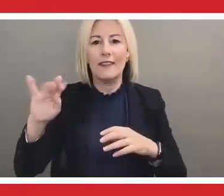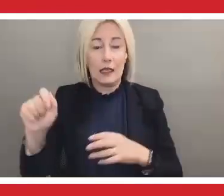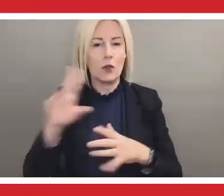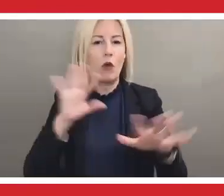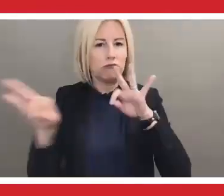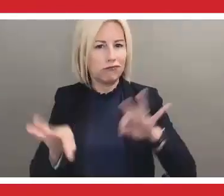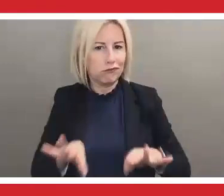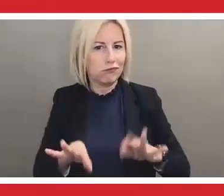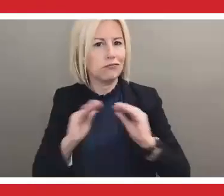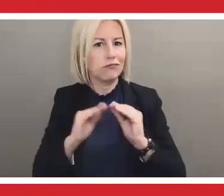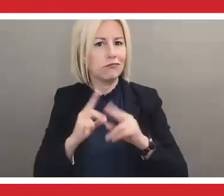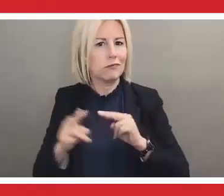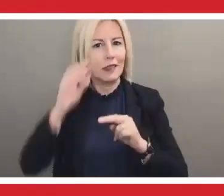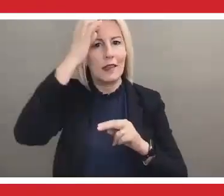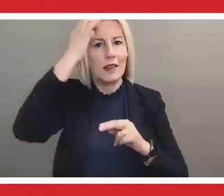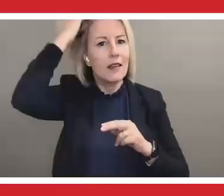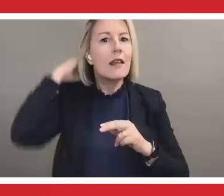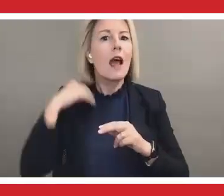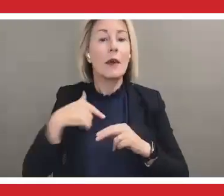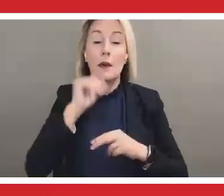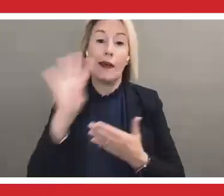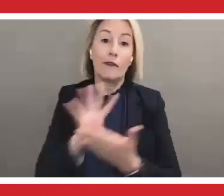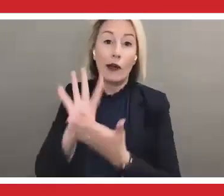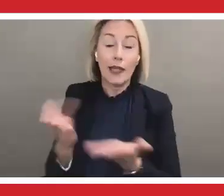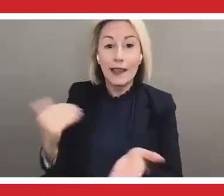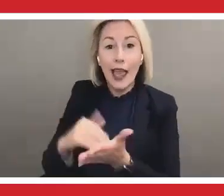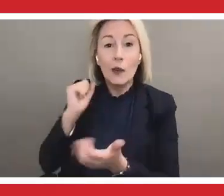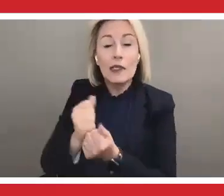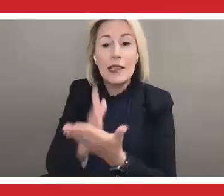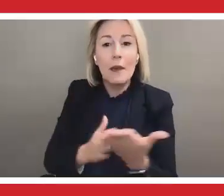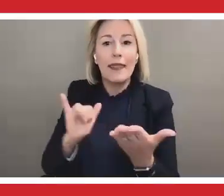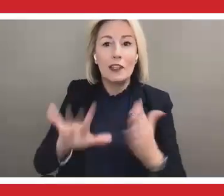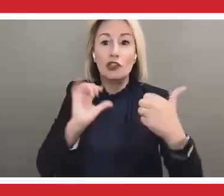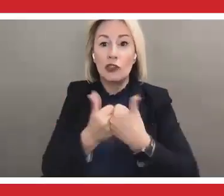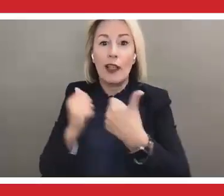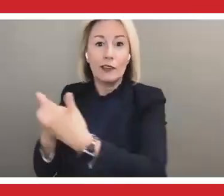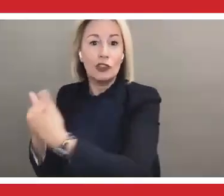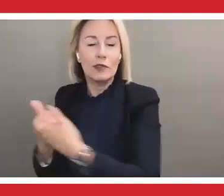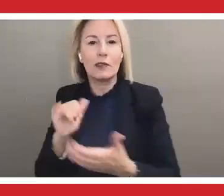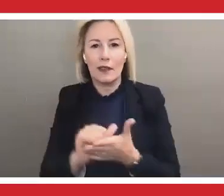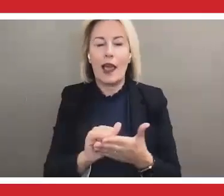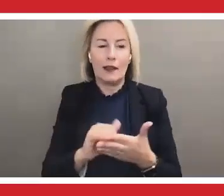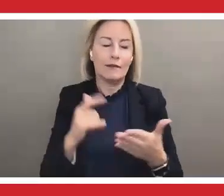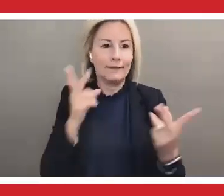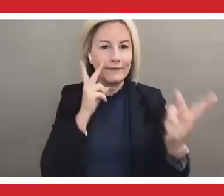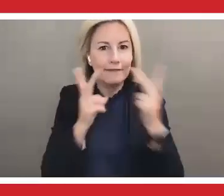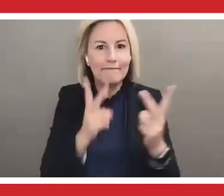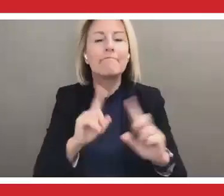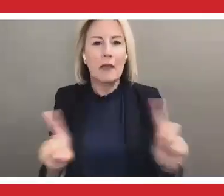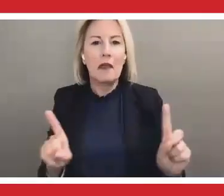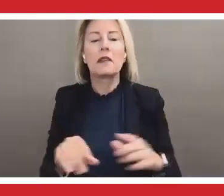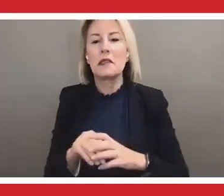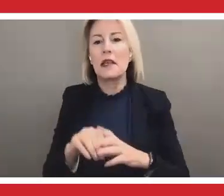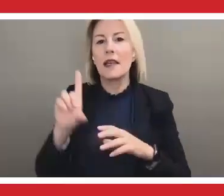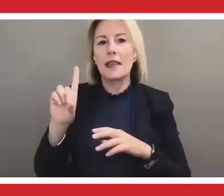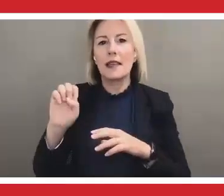not all of them, because we don't have 4 hours again with some of these challenges that are being encountered. But Delfina, would you please